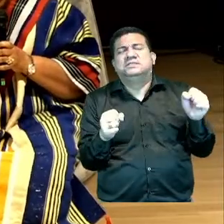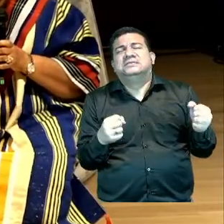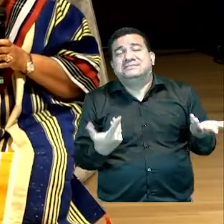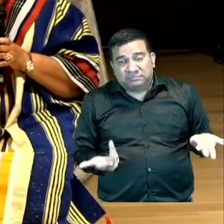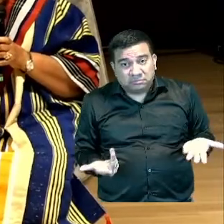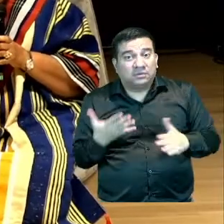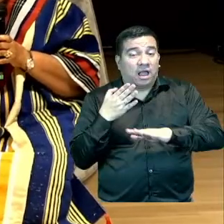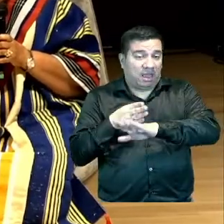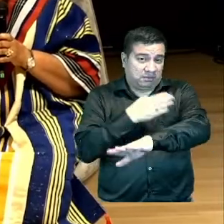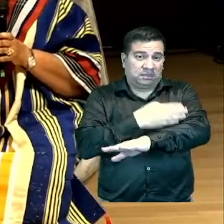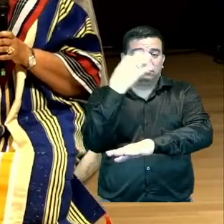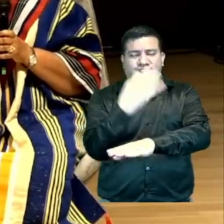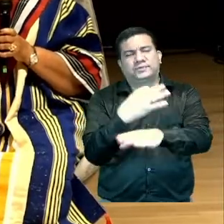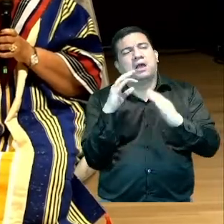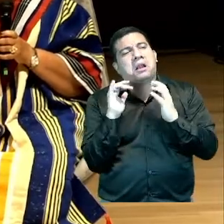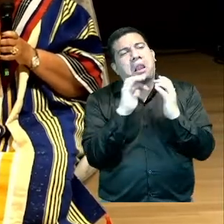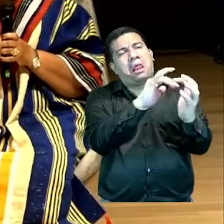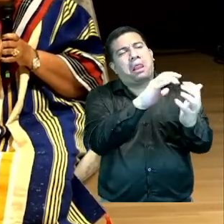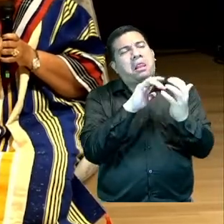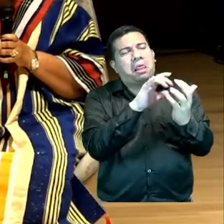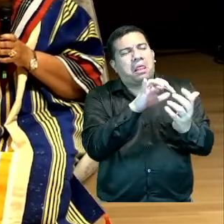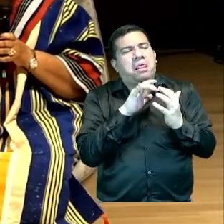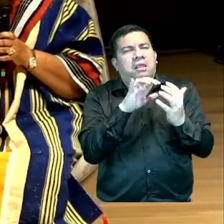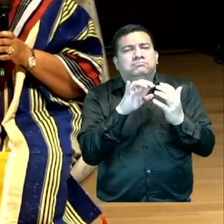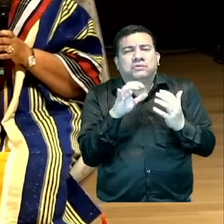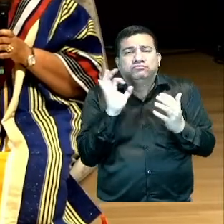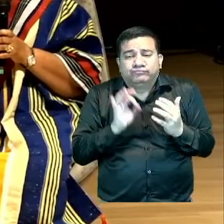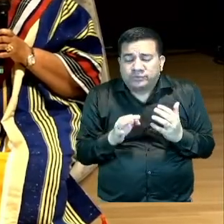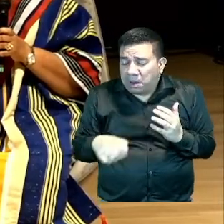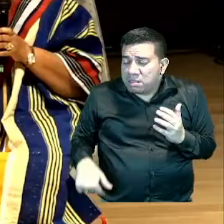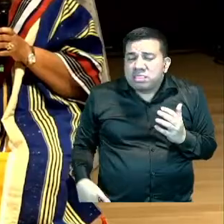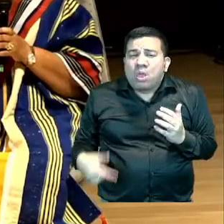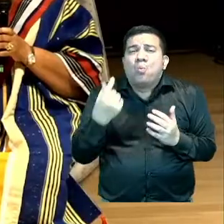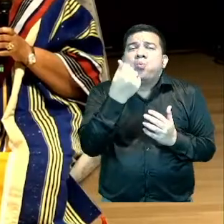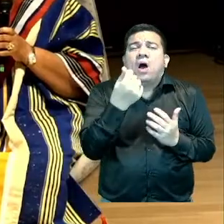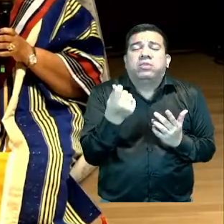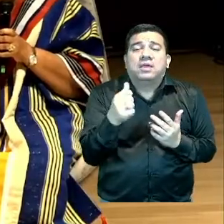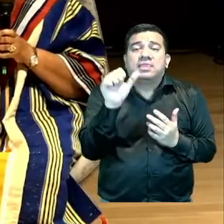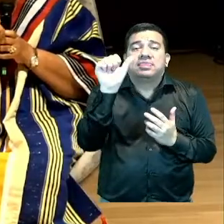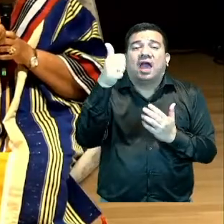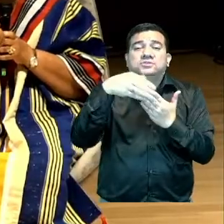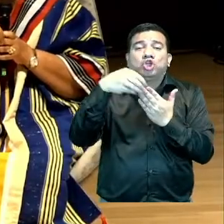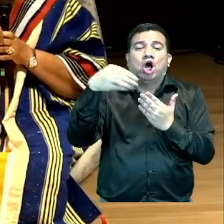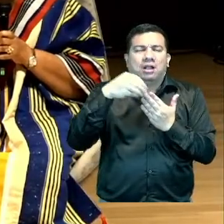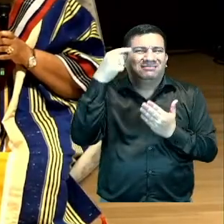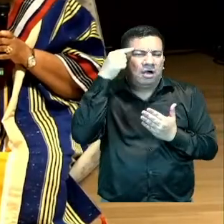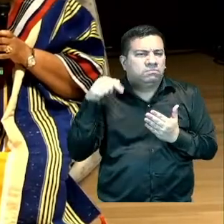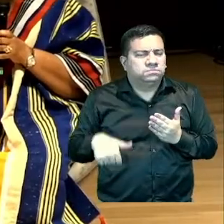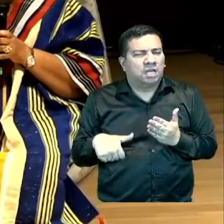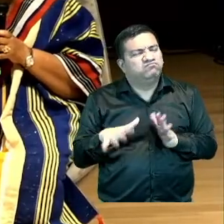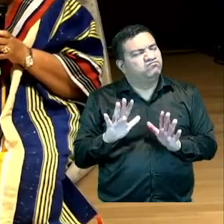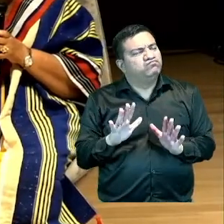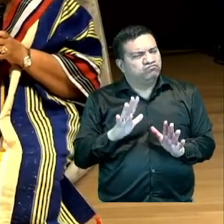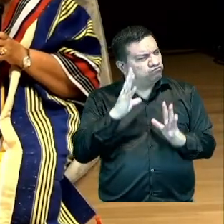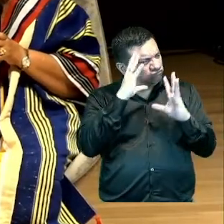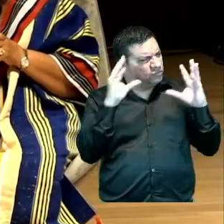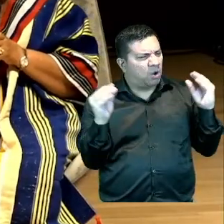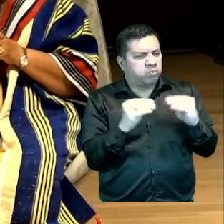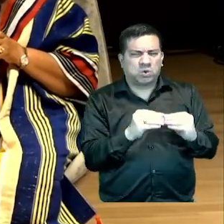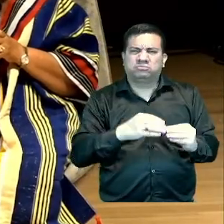handbag. We issued a statement and we decided to challenge authoritarianism in our